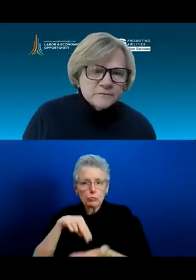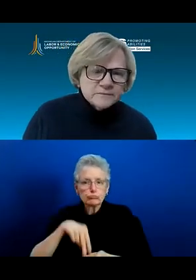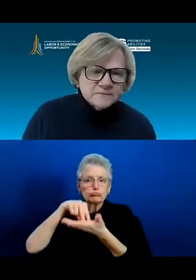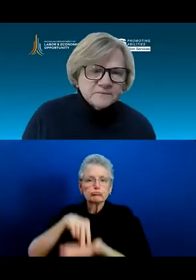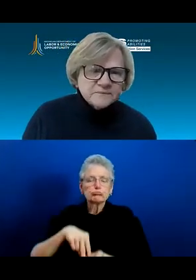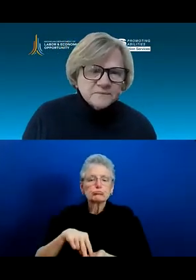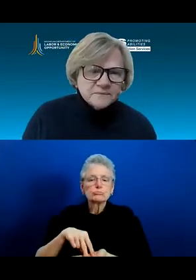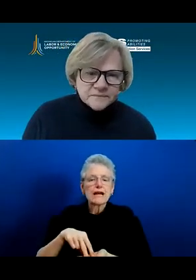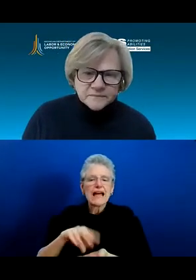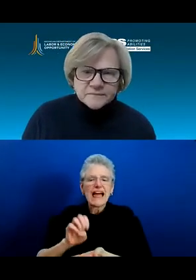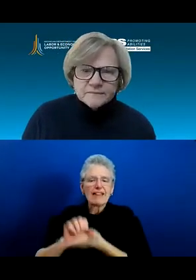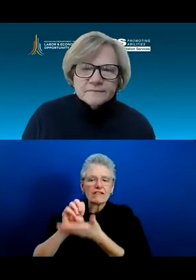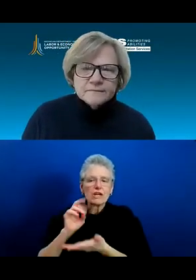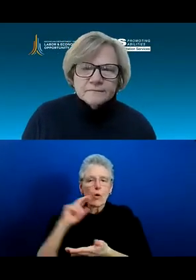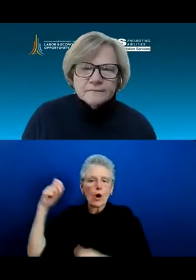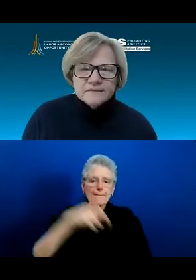stairwells.